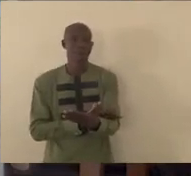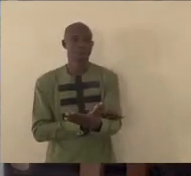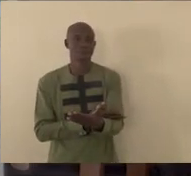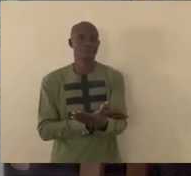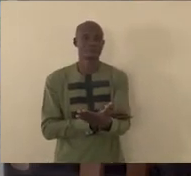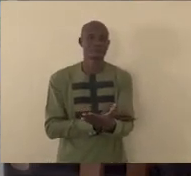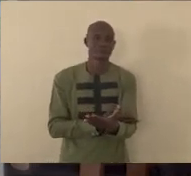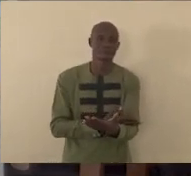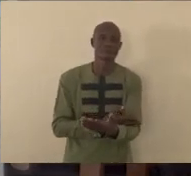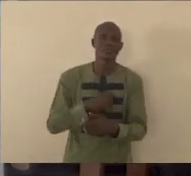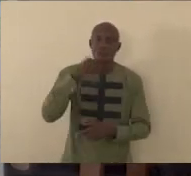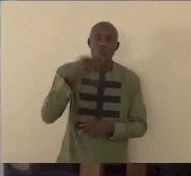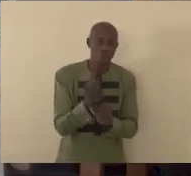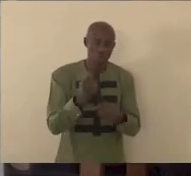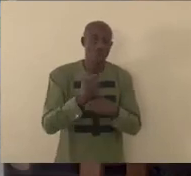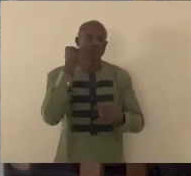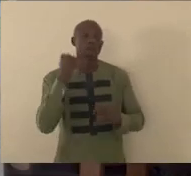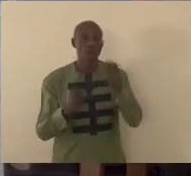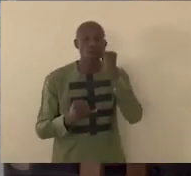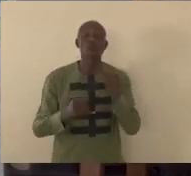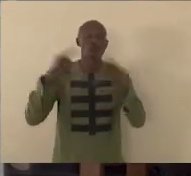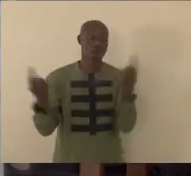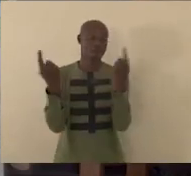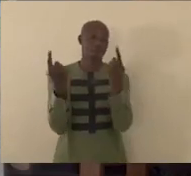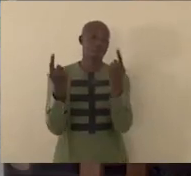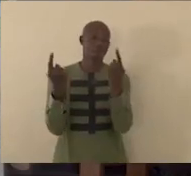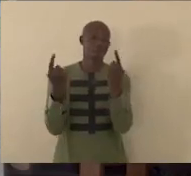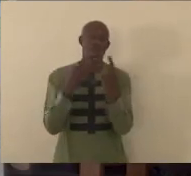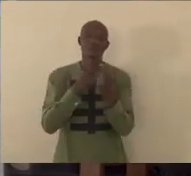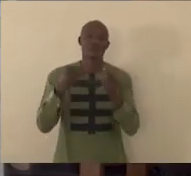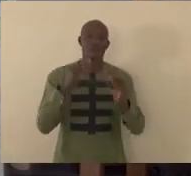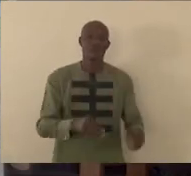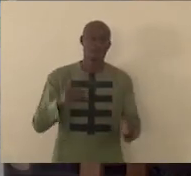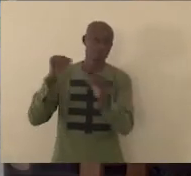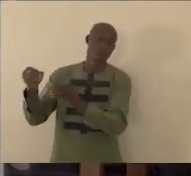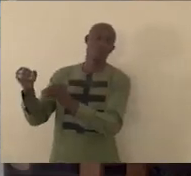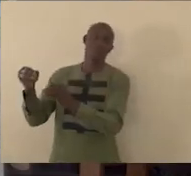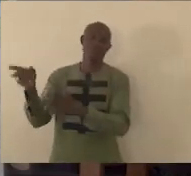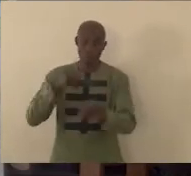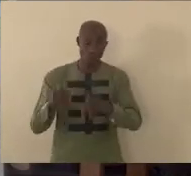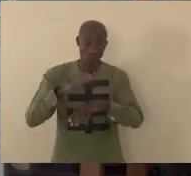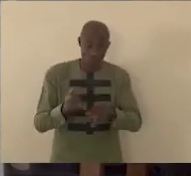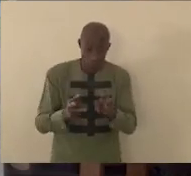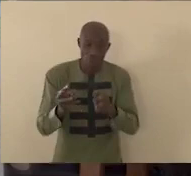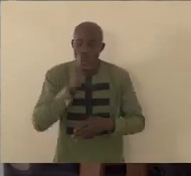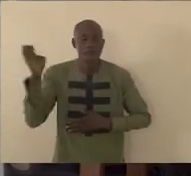Jeroboam, son of Nebat, who made Israel to commit sin and set Ephraim on the way of